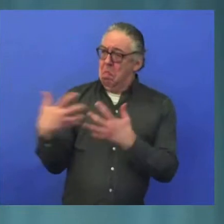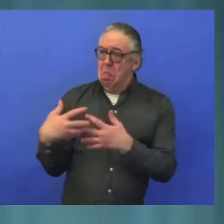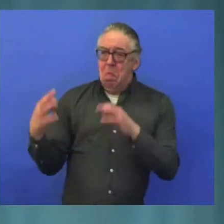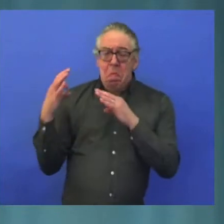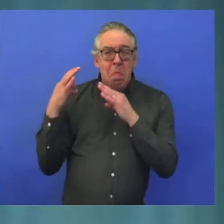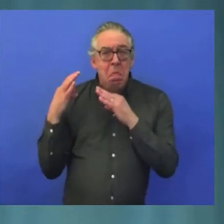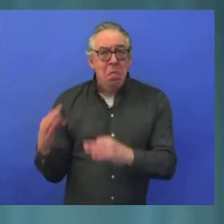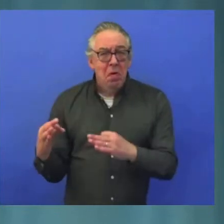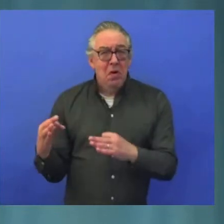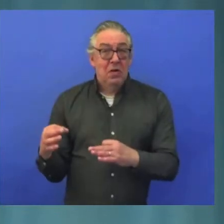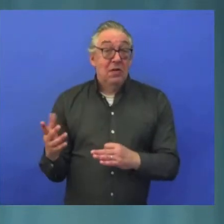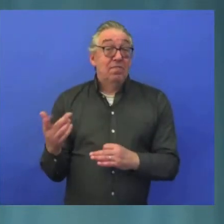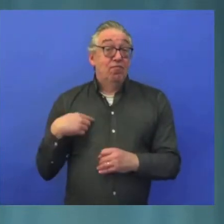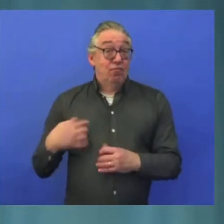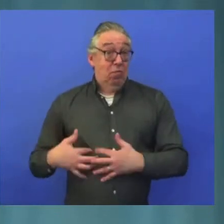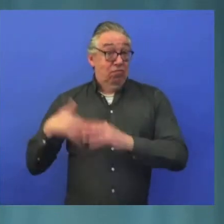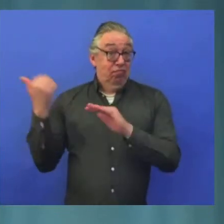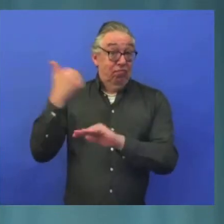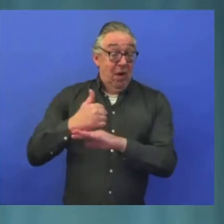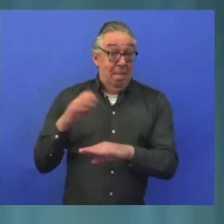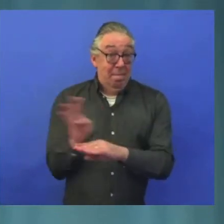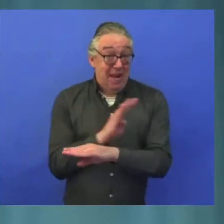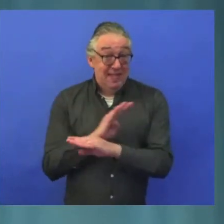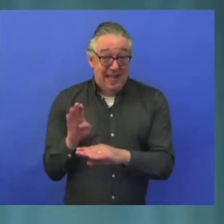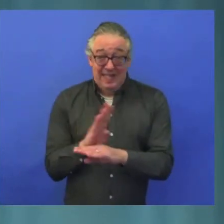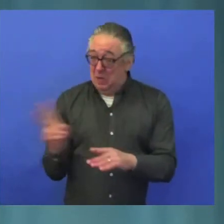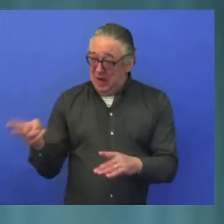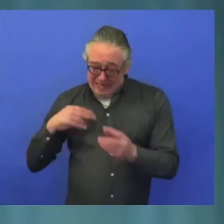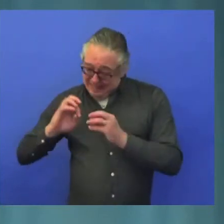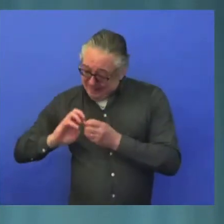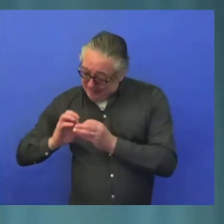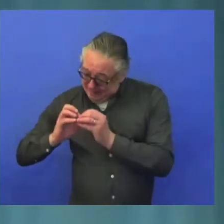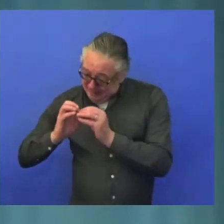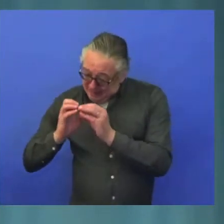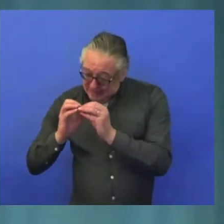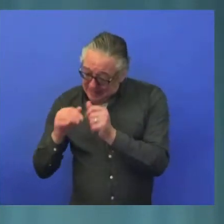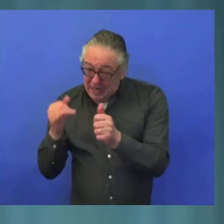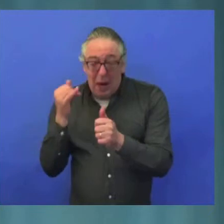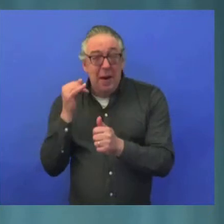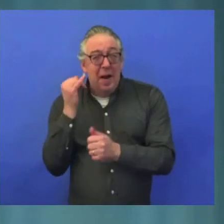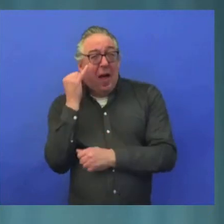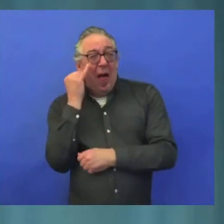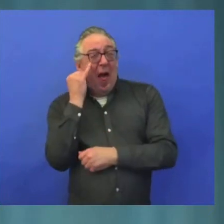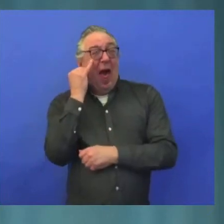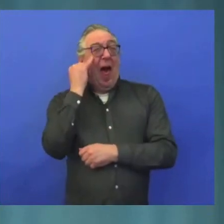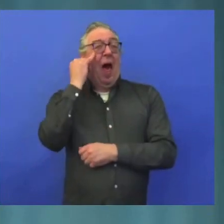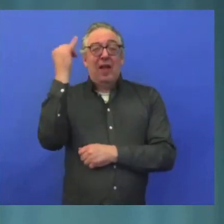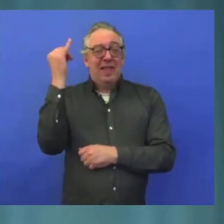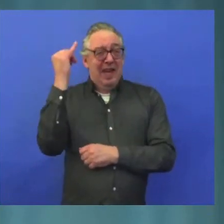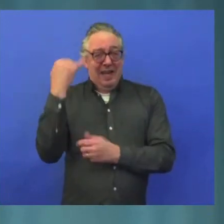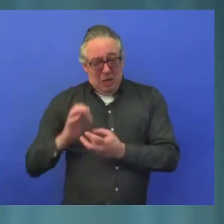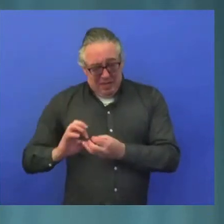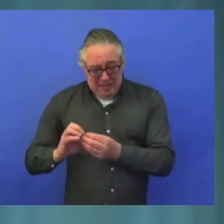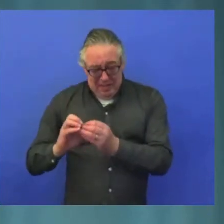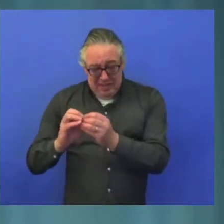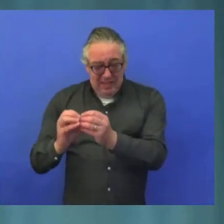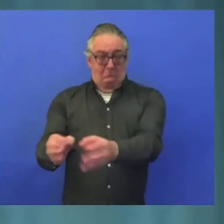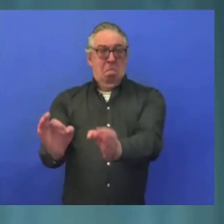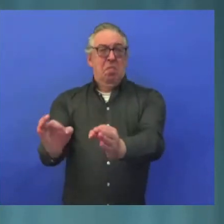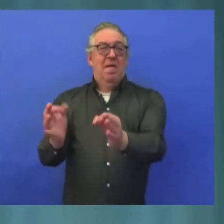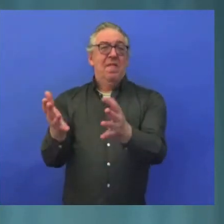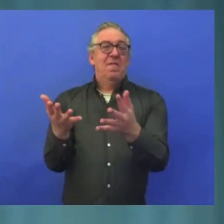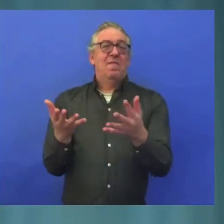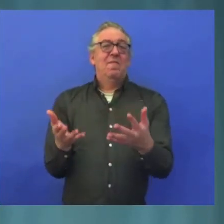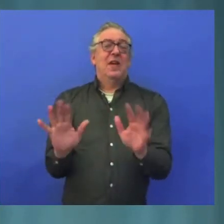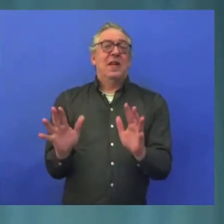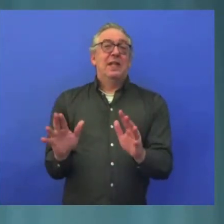to develop this idea to a product, to a medical device, and to build something into